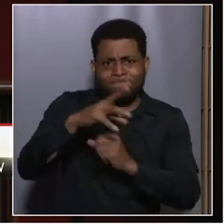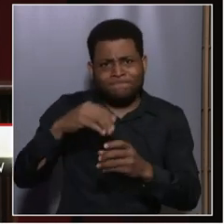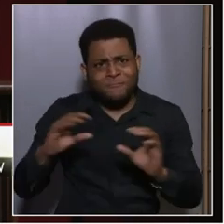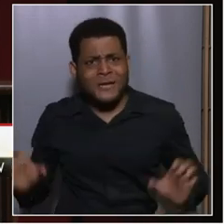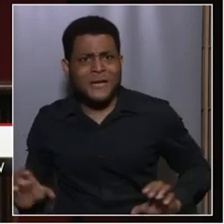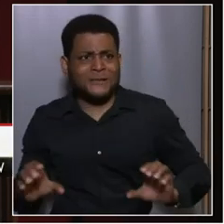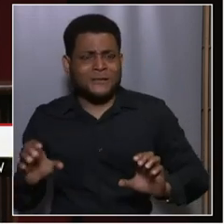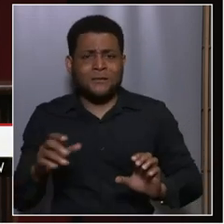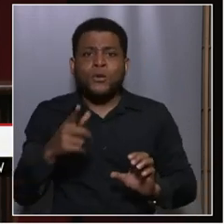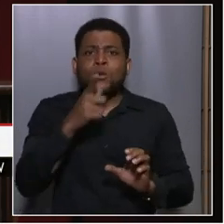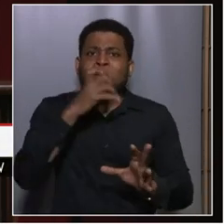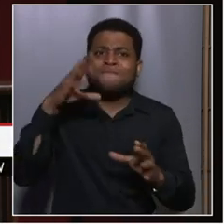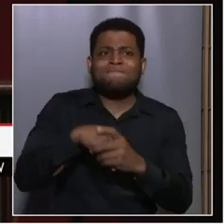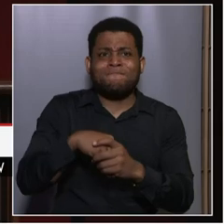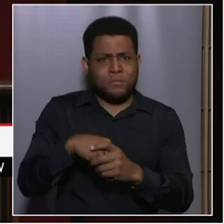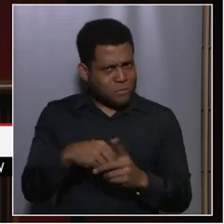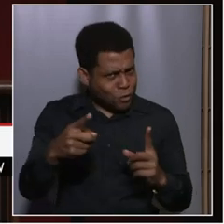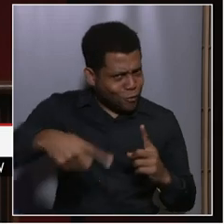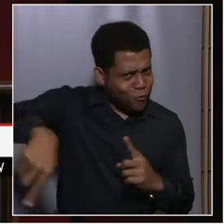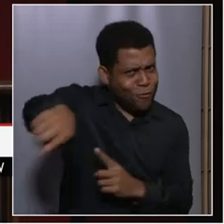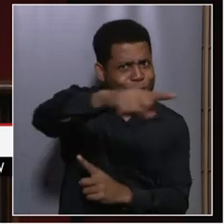applause.